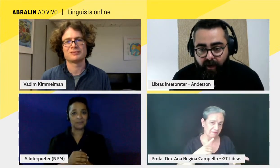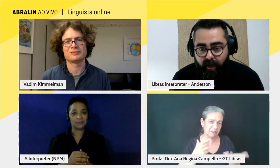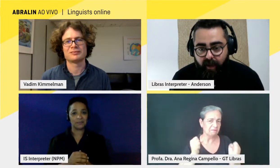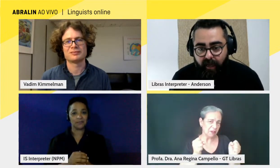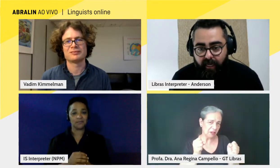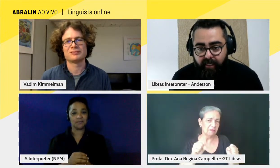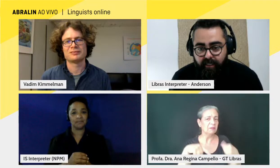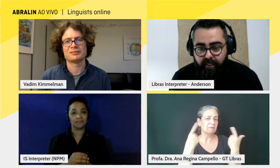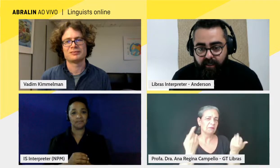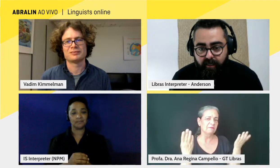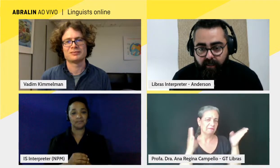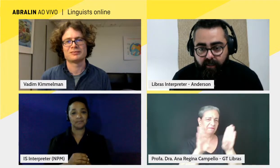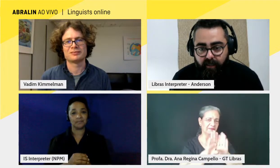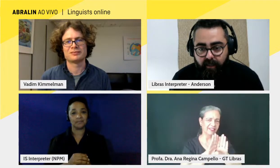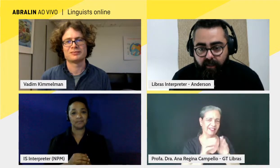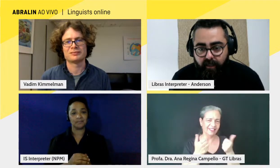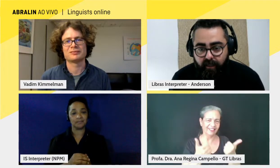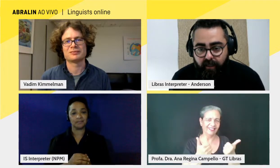so I just